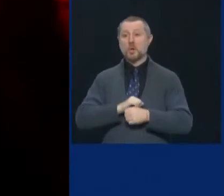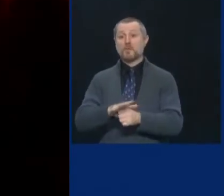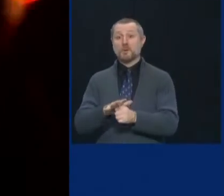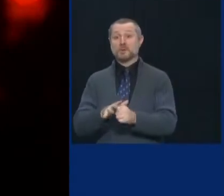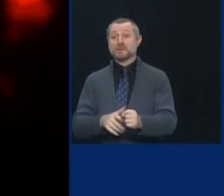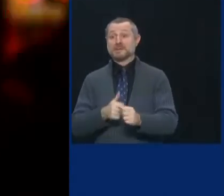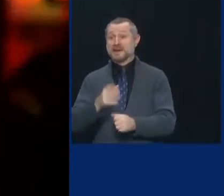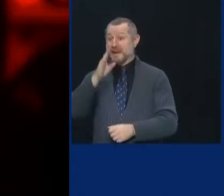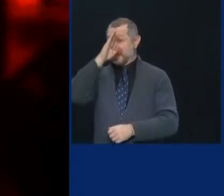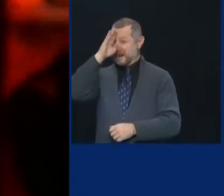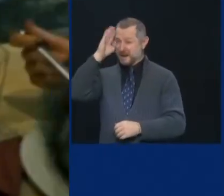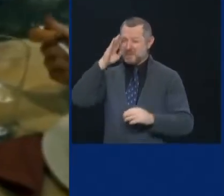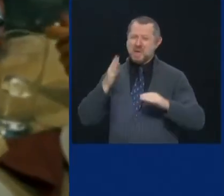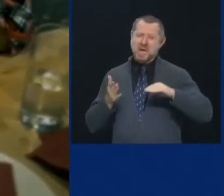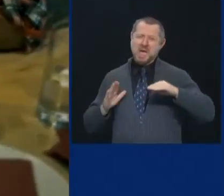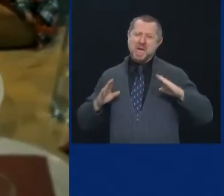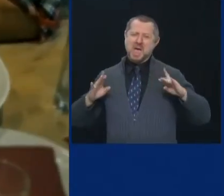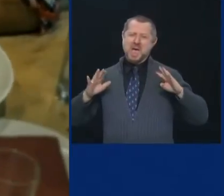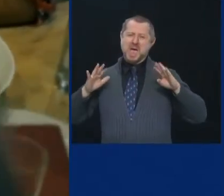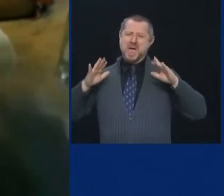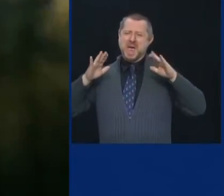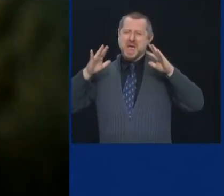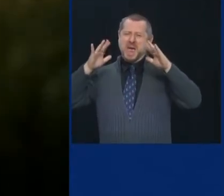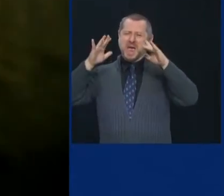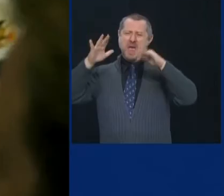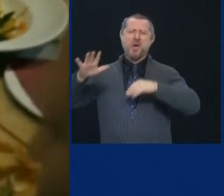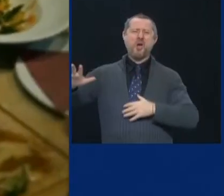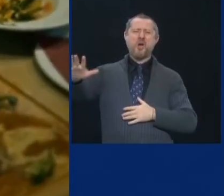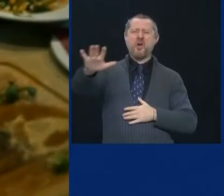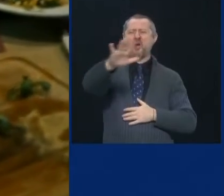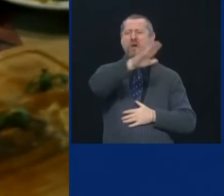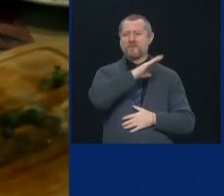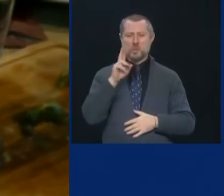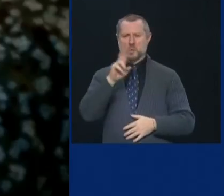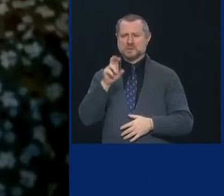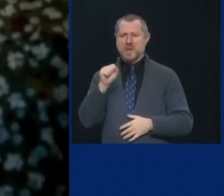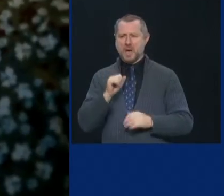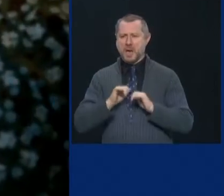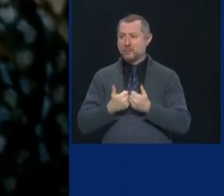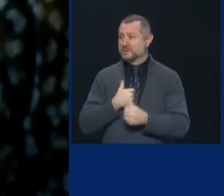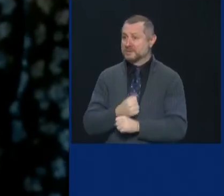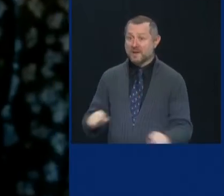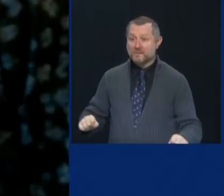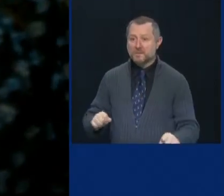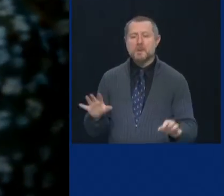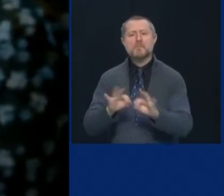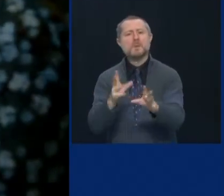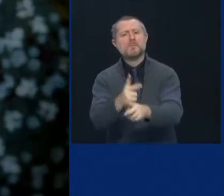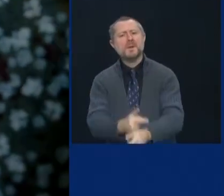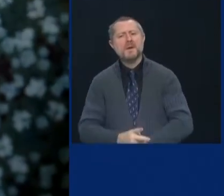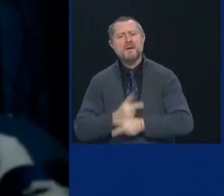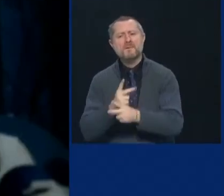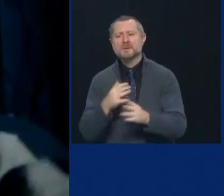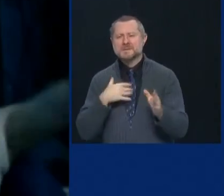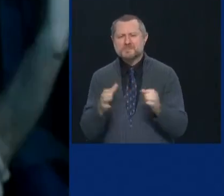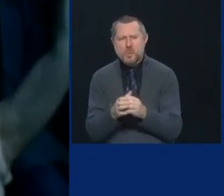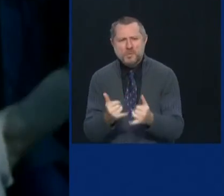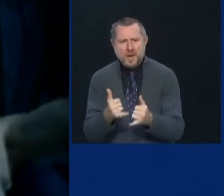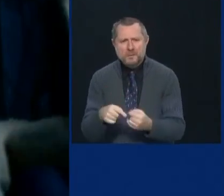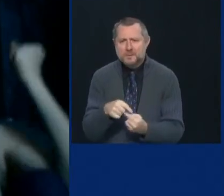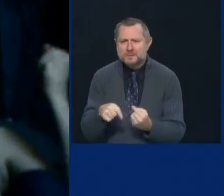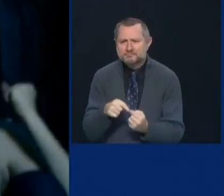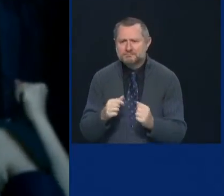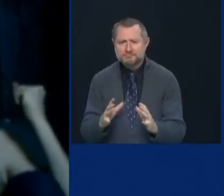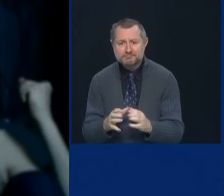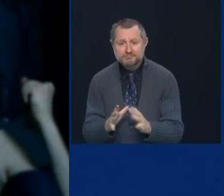climbing nationwide. What can you do to stay safe? Be careful in small gatherings now. It may